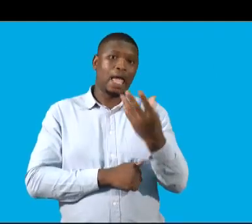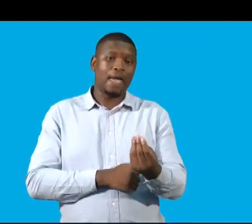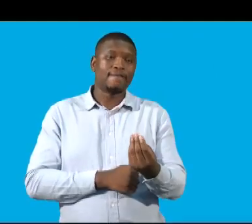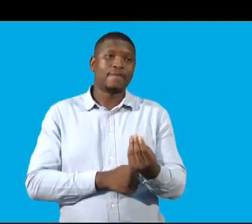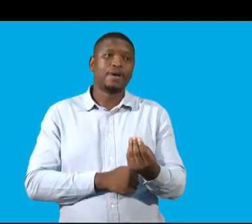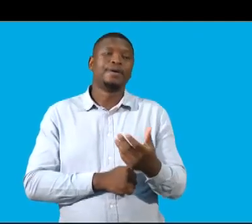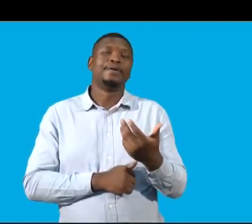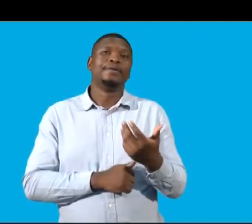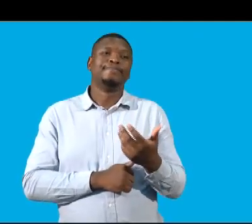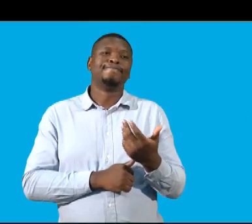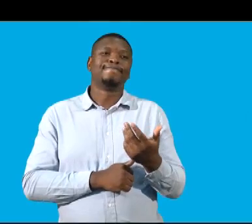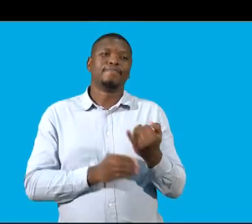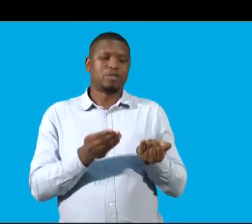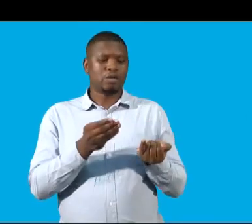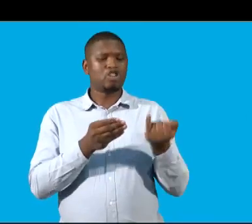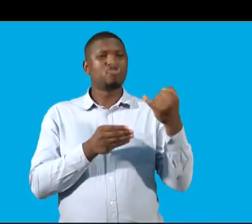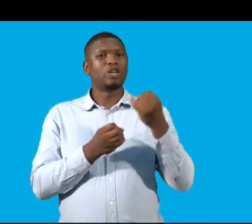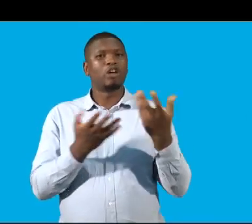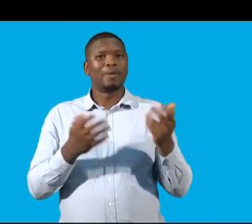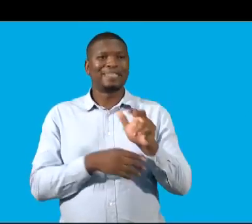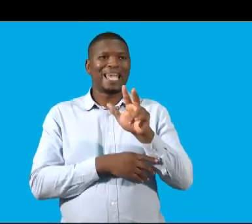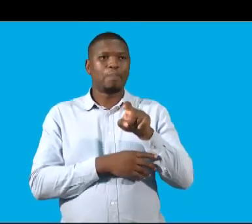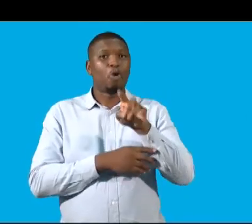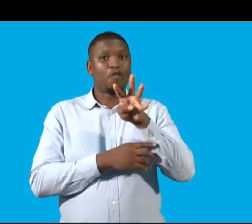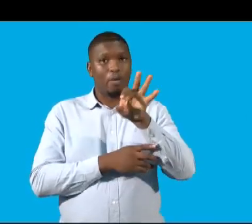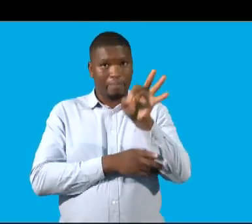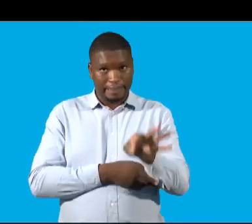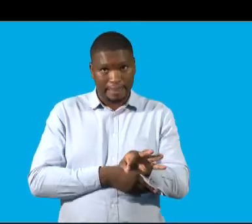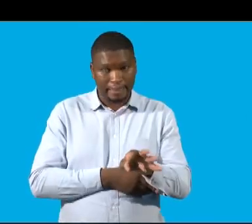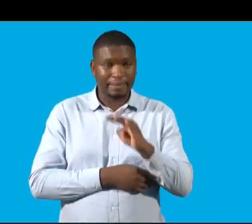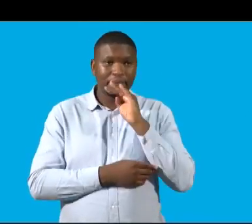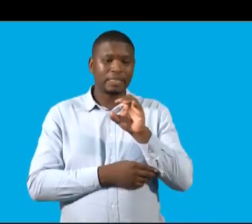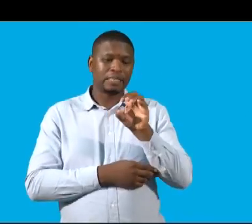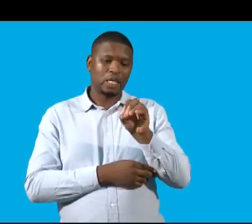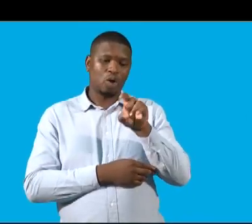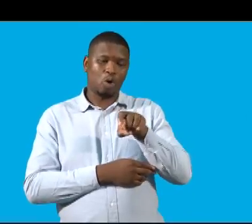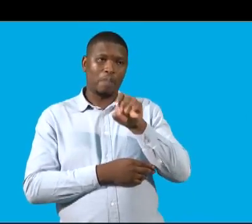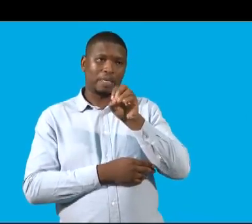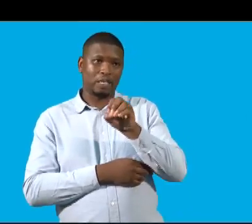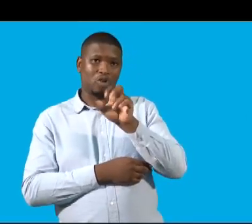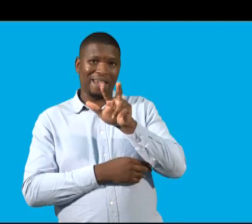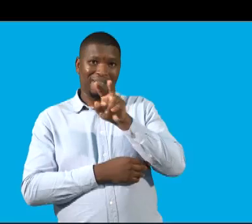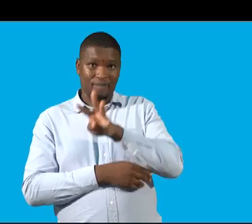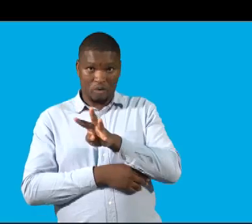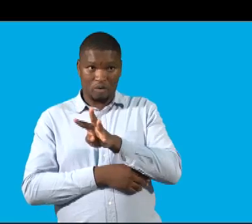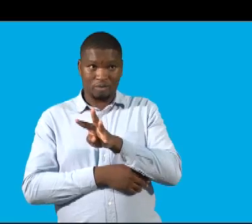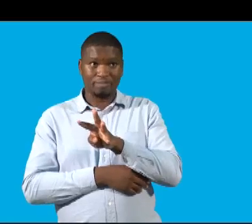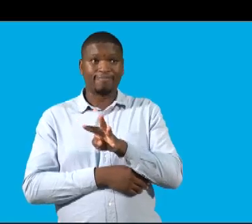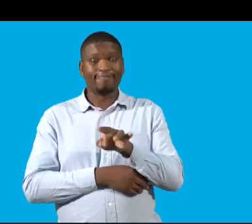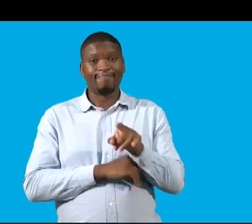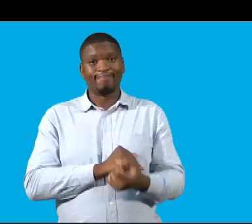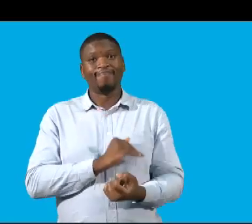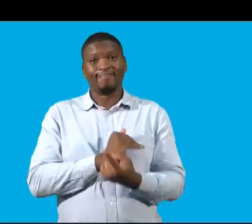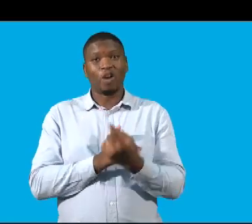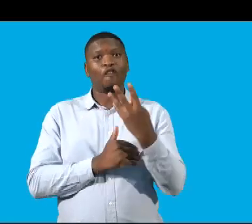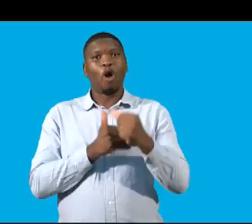that it is going to be an interest of 8.4%, which is 0.084, and this